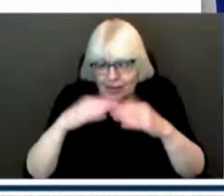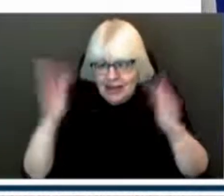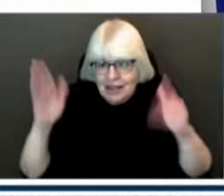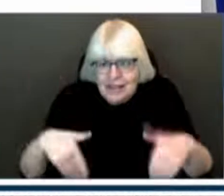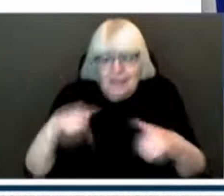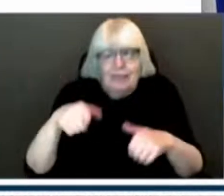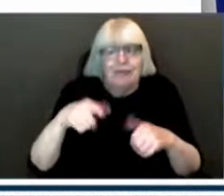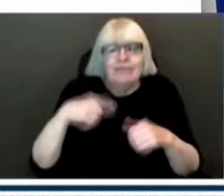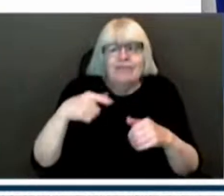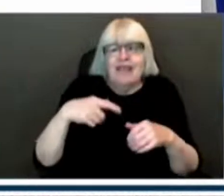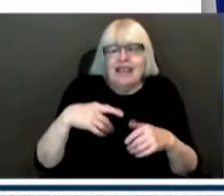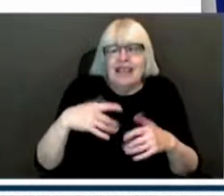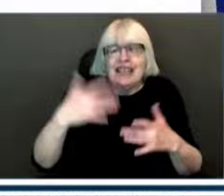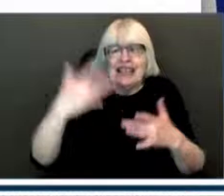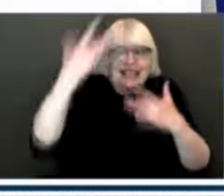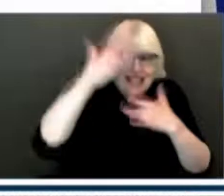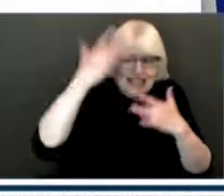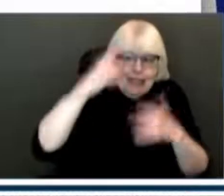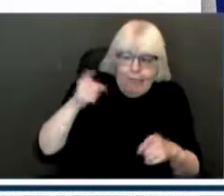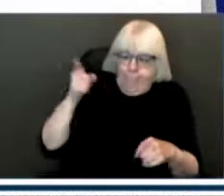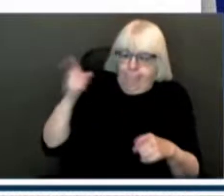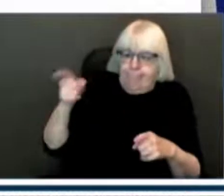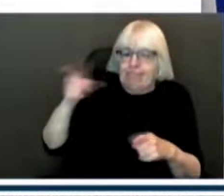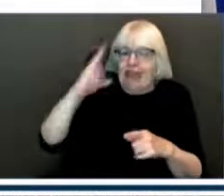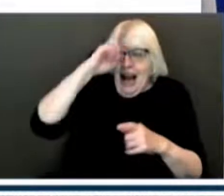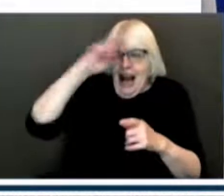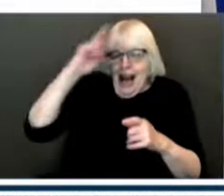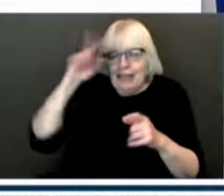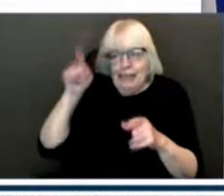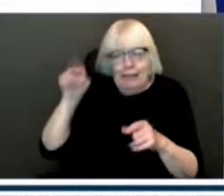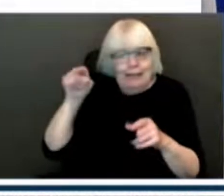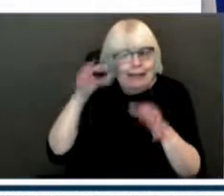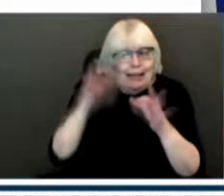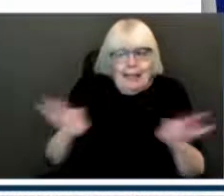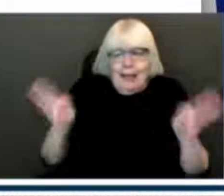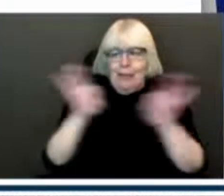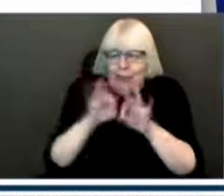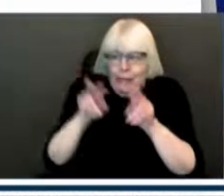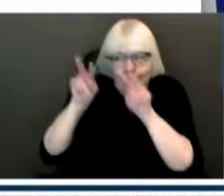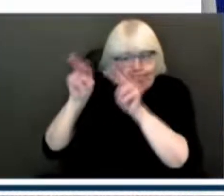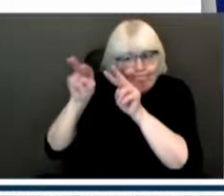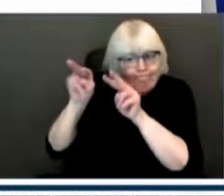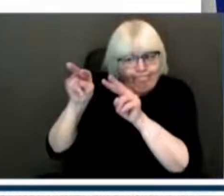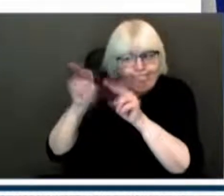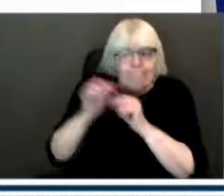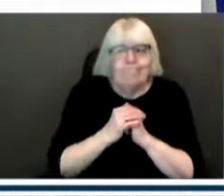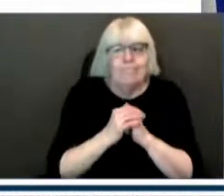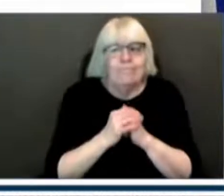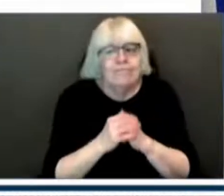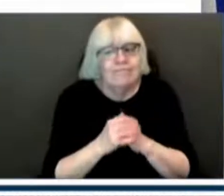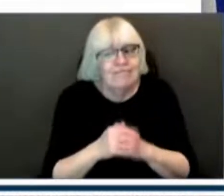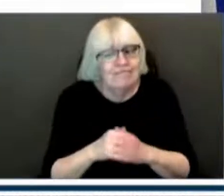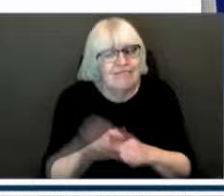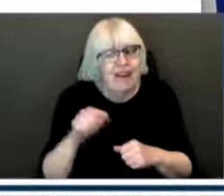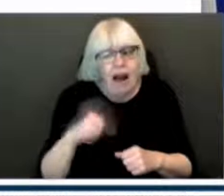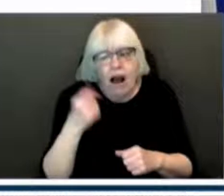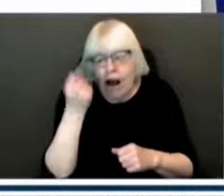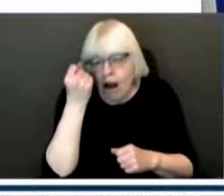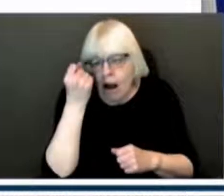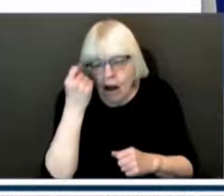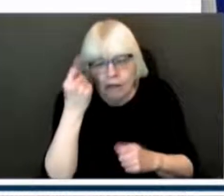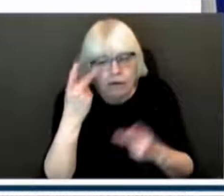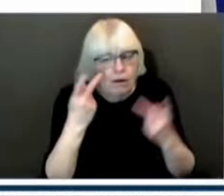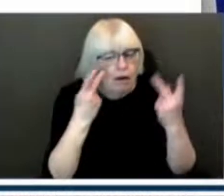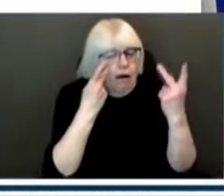the priority today. So we don't have to think too hard to remember the videos of people around the world